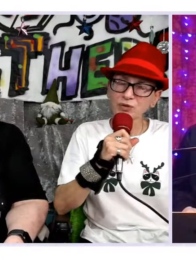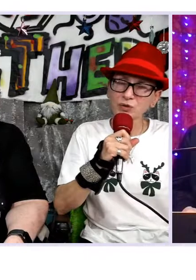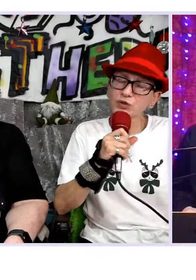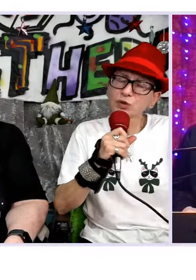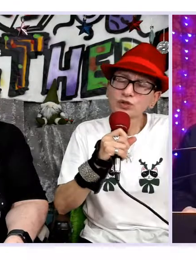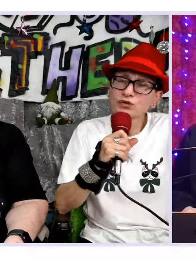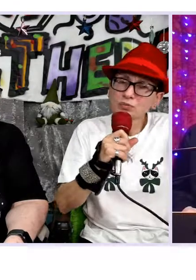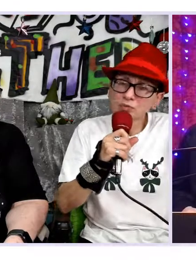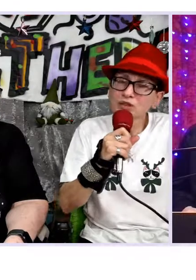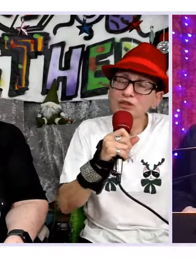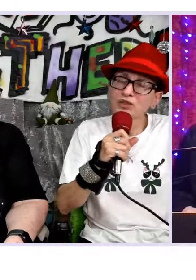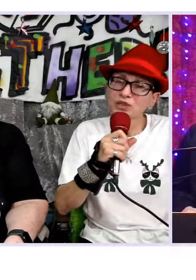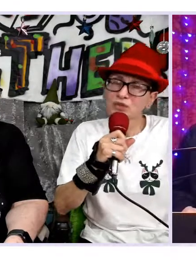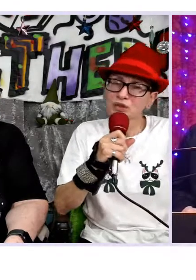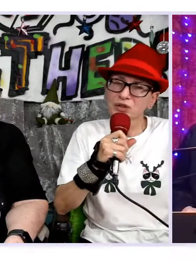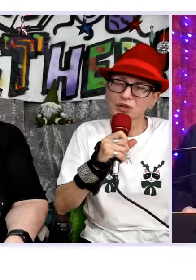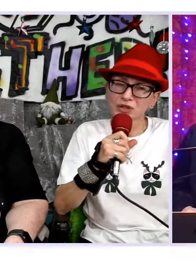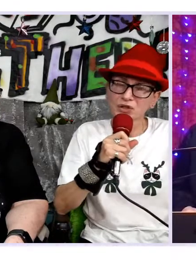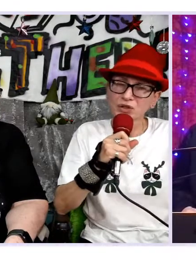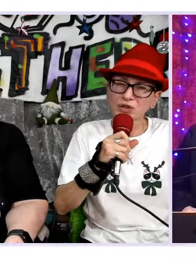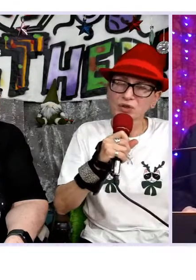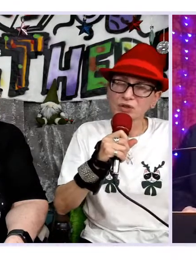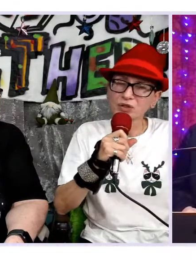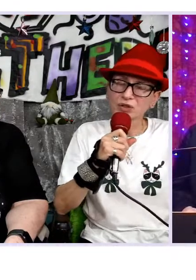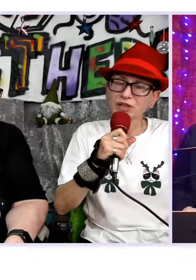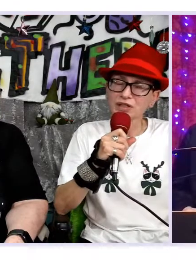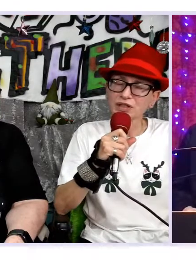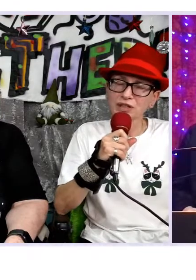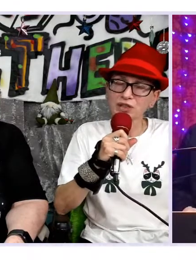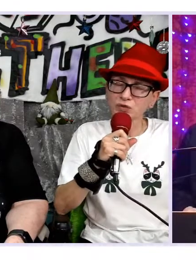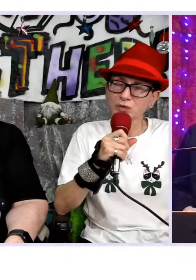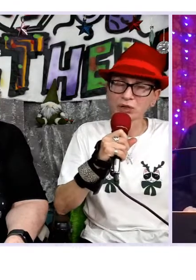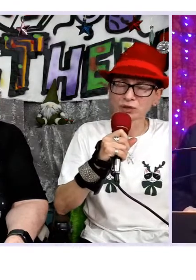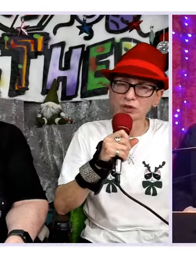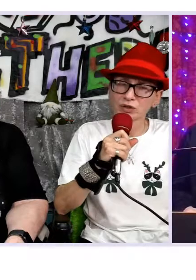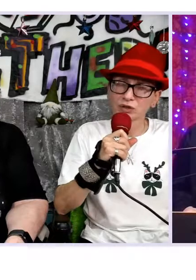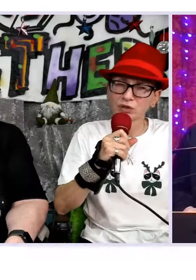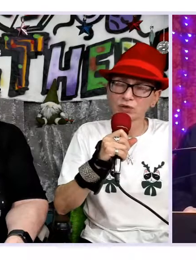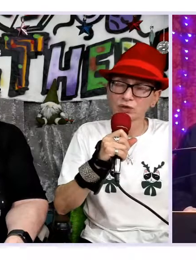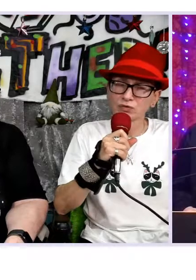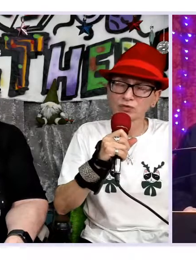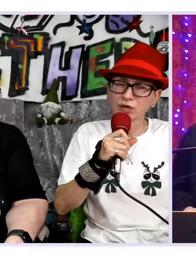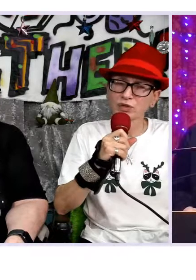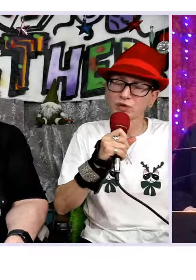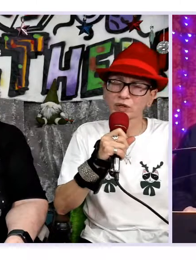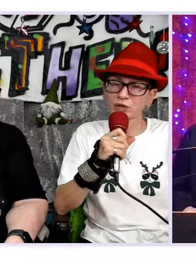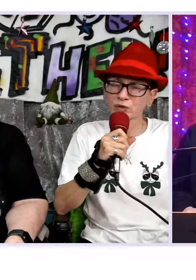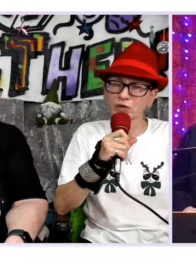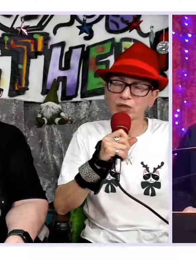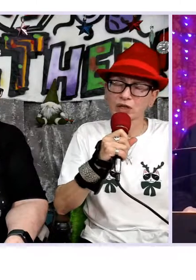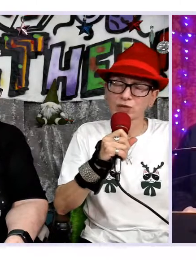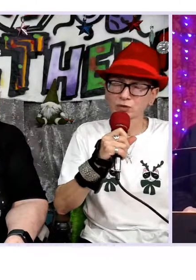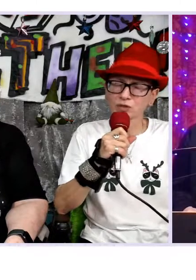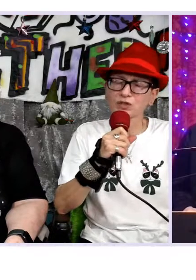who've got different mobility, if you like. So this guy, Dan Edge from Equity, who's a very, very